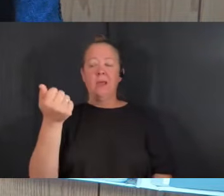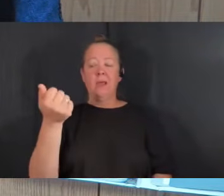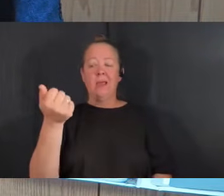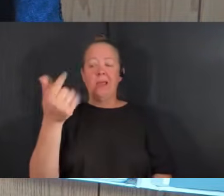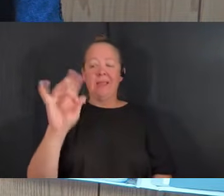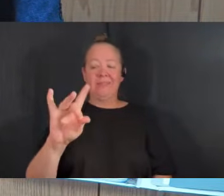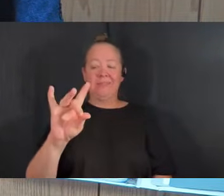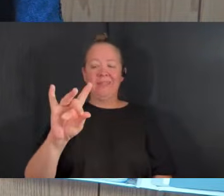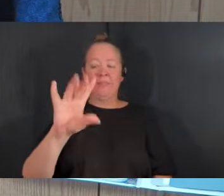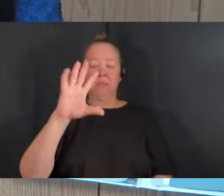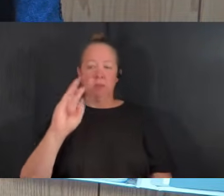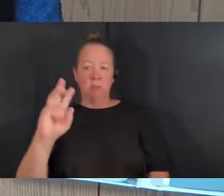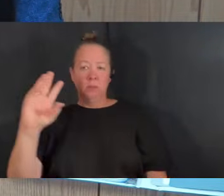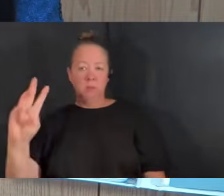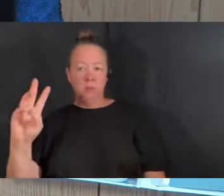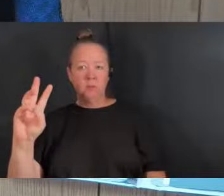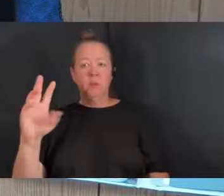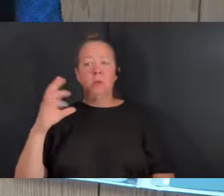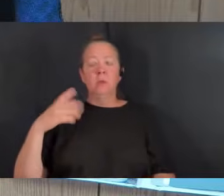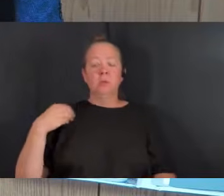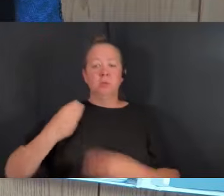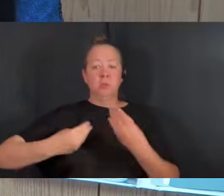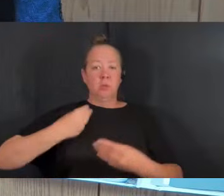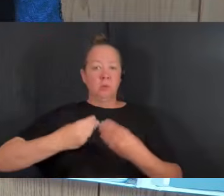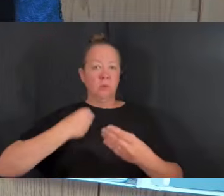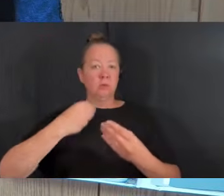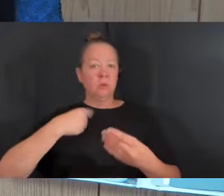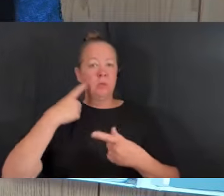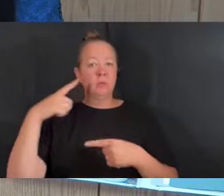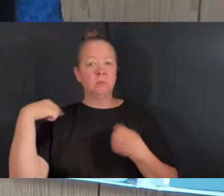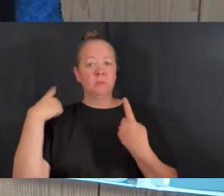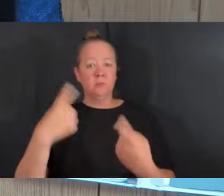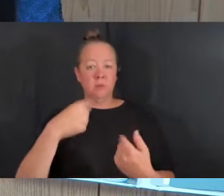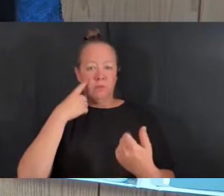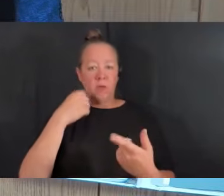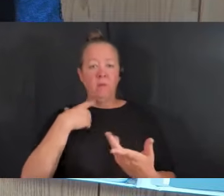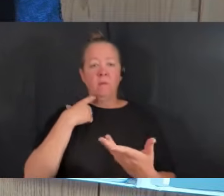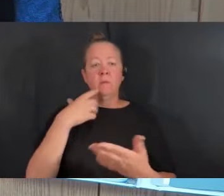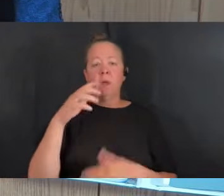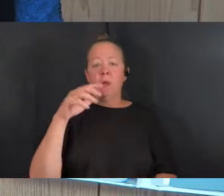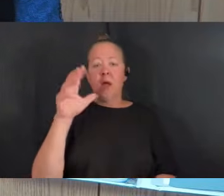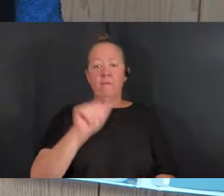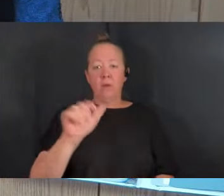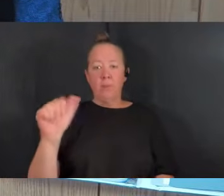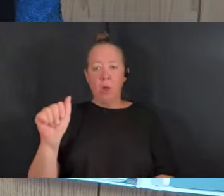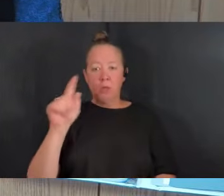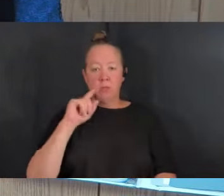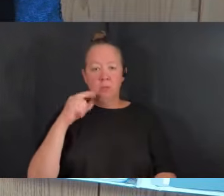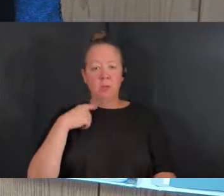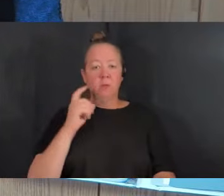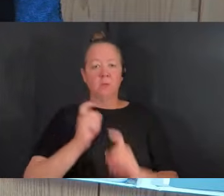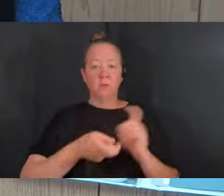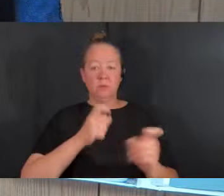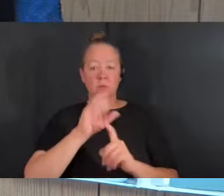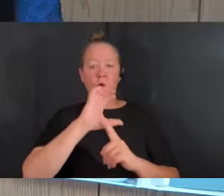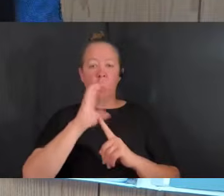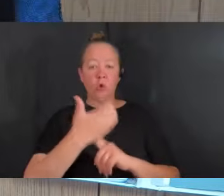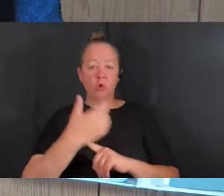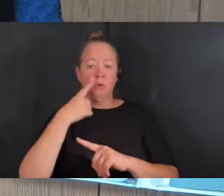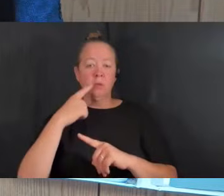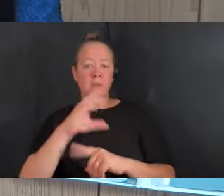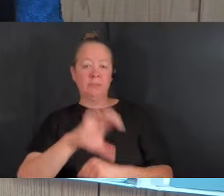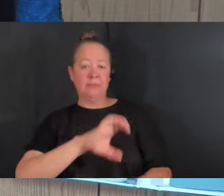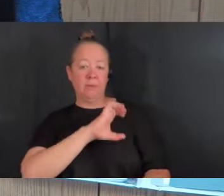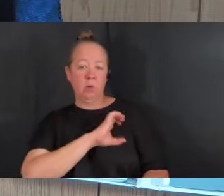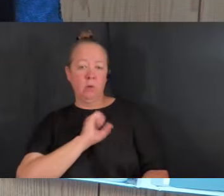1866. Generations of African Americans since then have contributed immeasurable to the cultural, civic, economic, educational, and spiritual